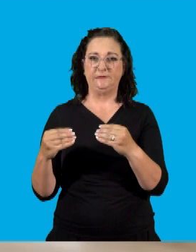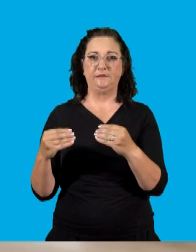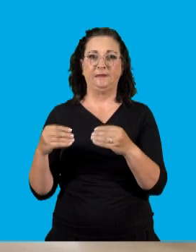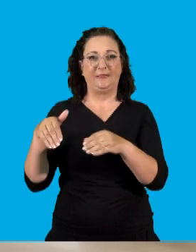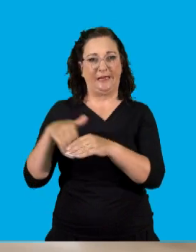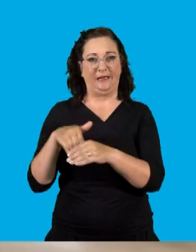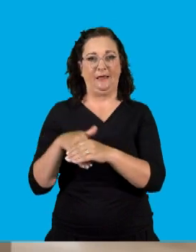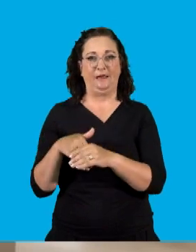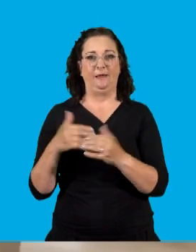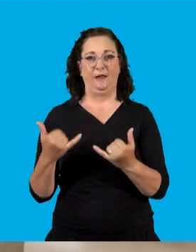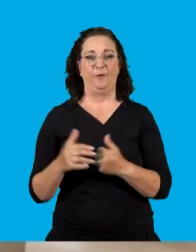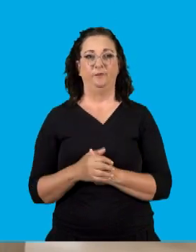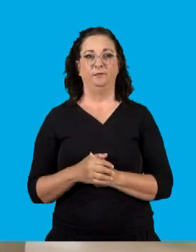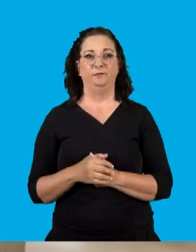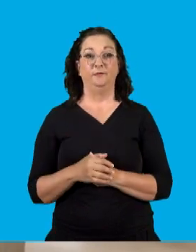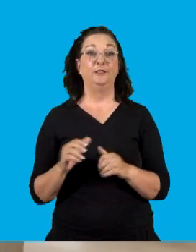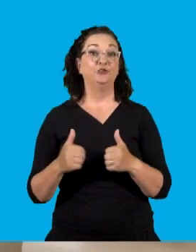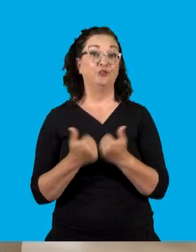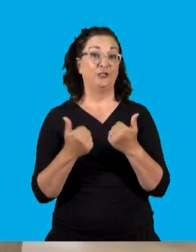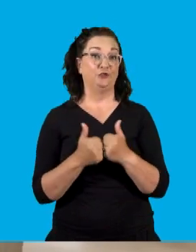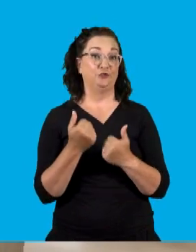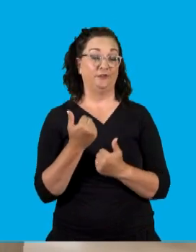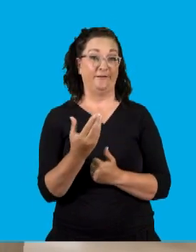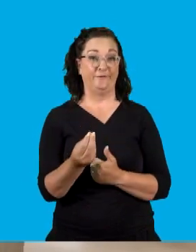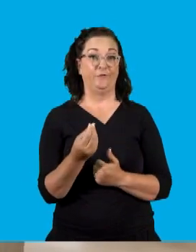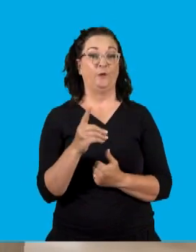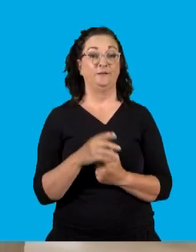business context itself. Now, here's the challenge.